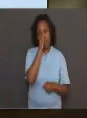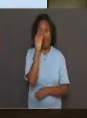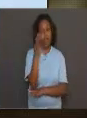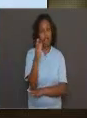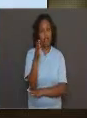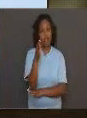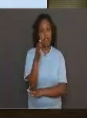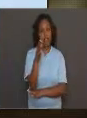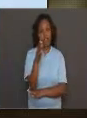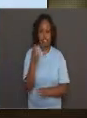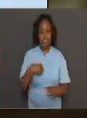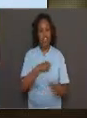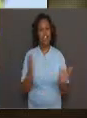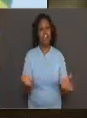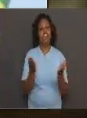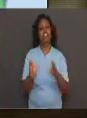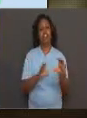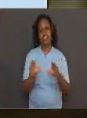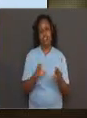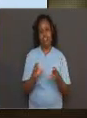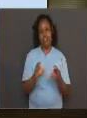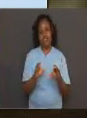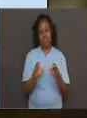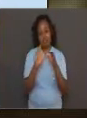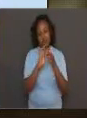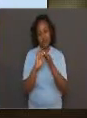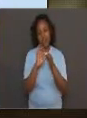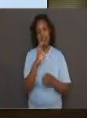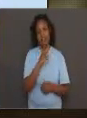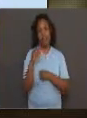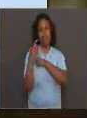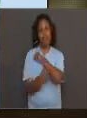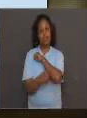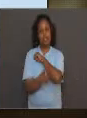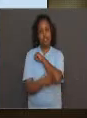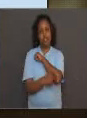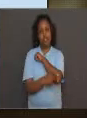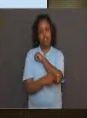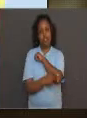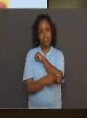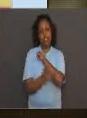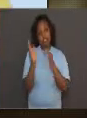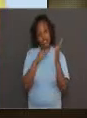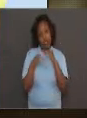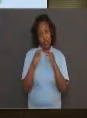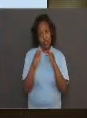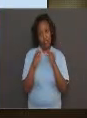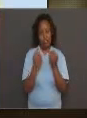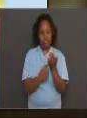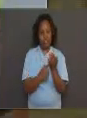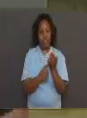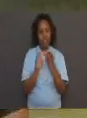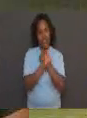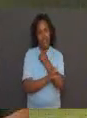should encourage us to overcome the social and political hardships that face this nation.